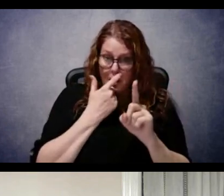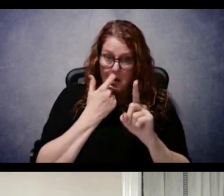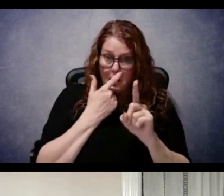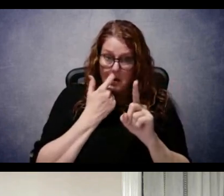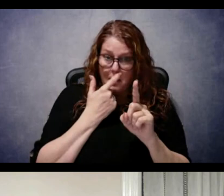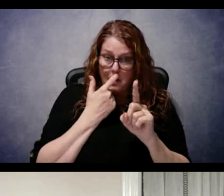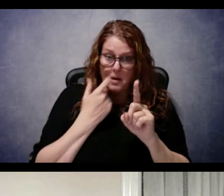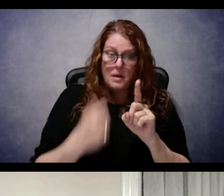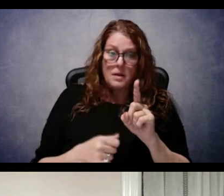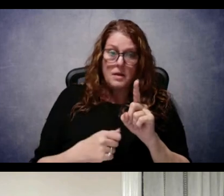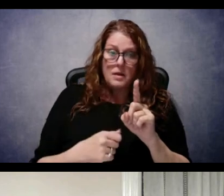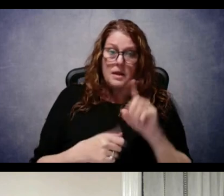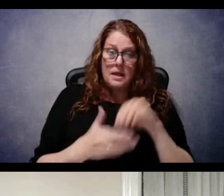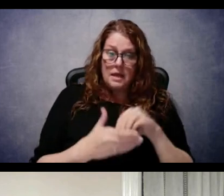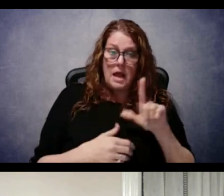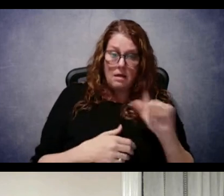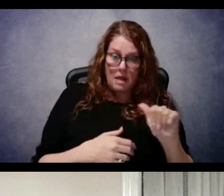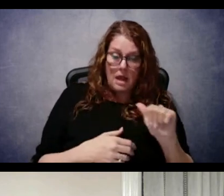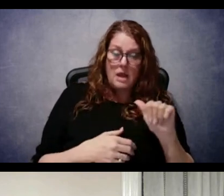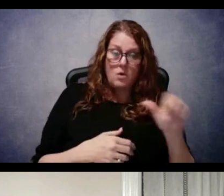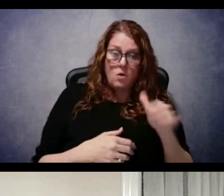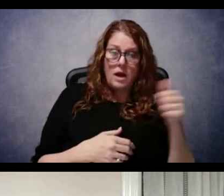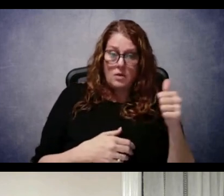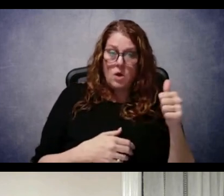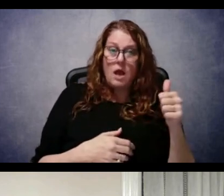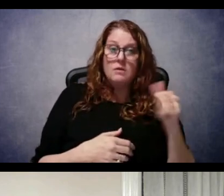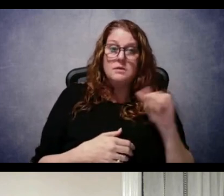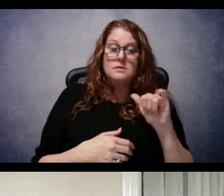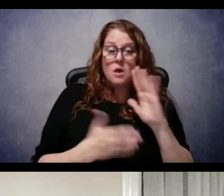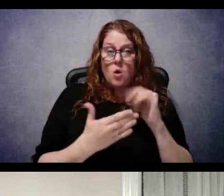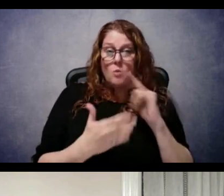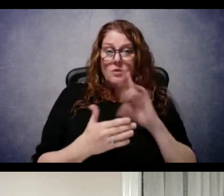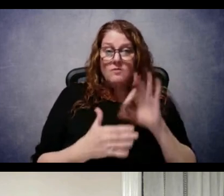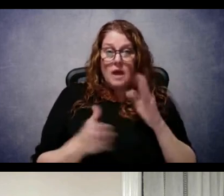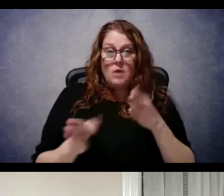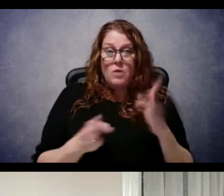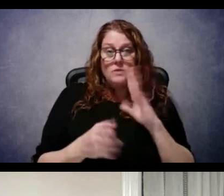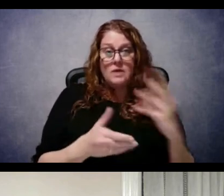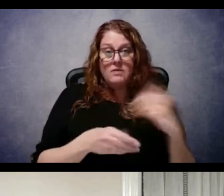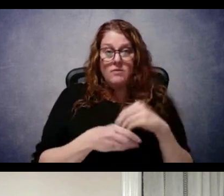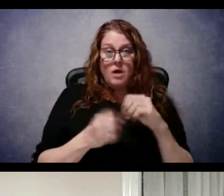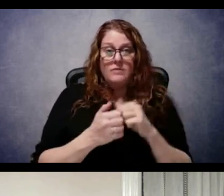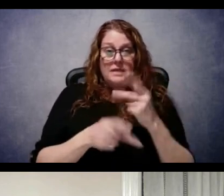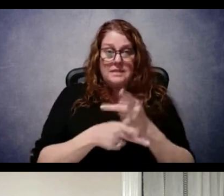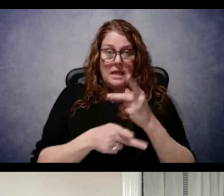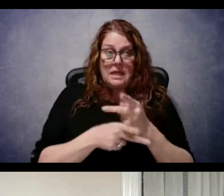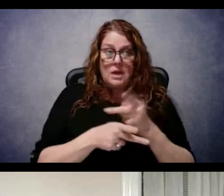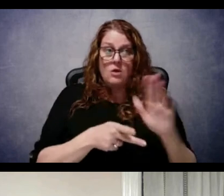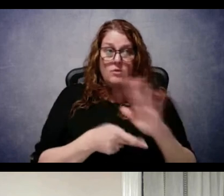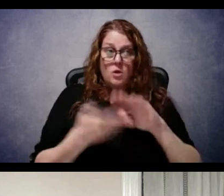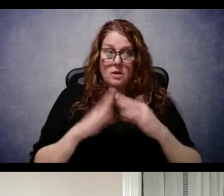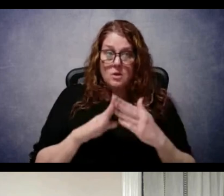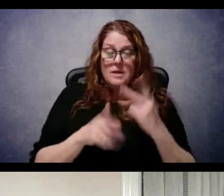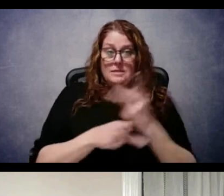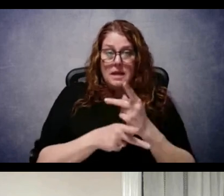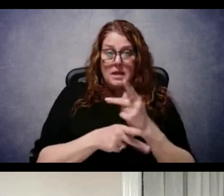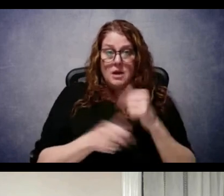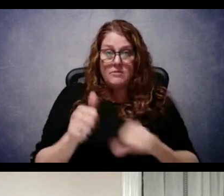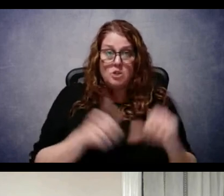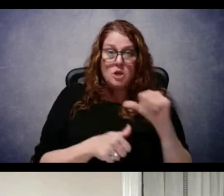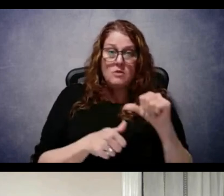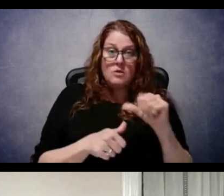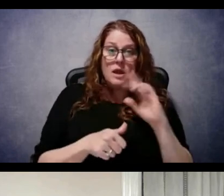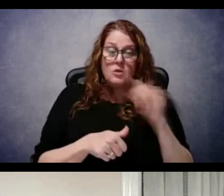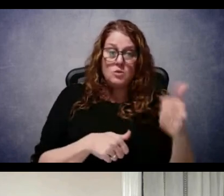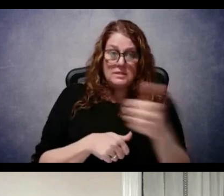you know, are in LA or anywhere else. Hope you find ways to get involved and take care of your community and take care of one another and